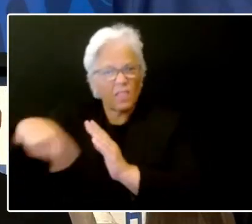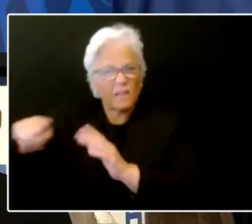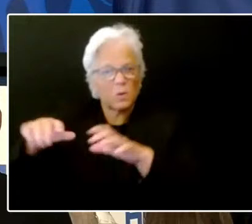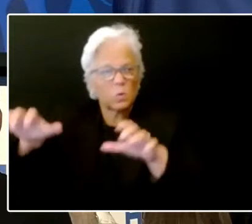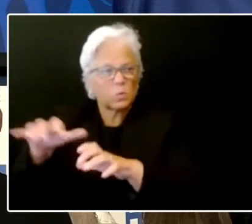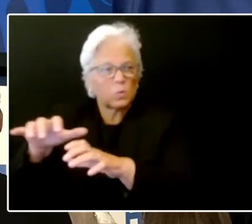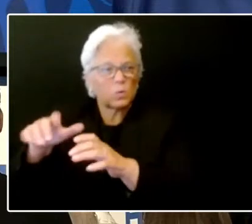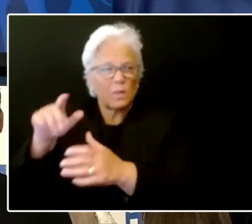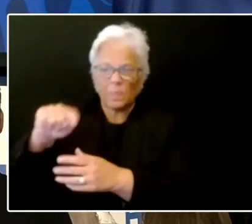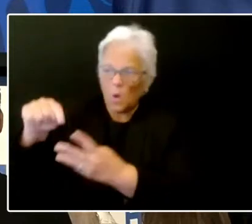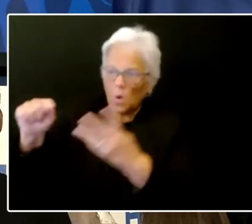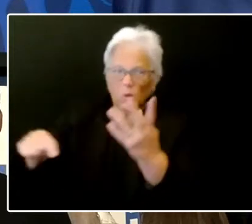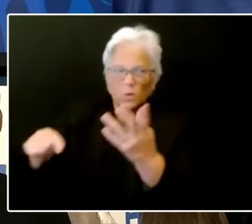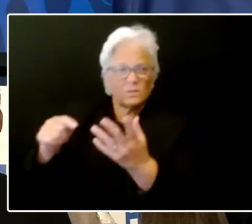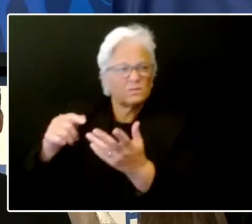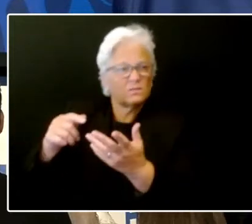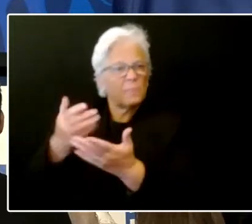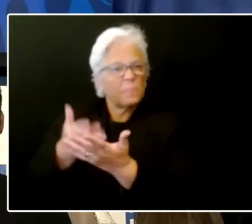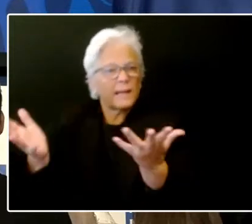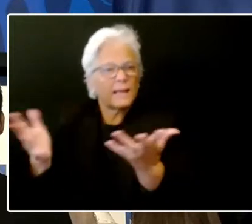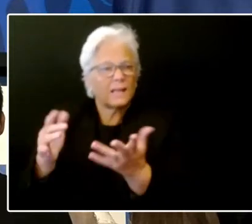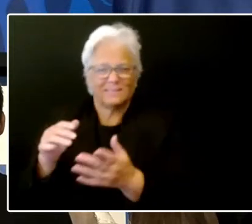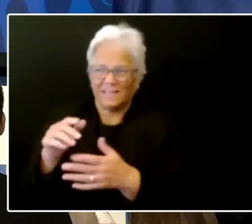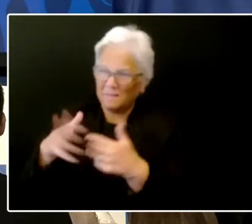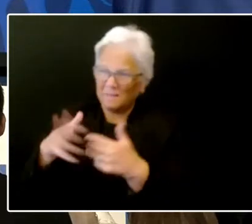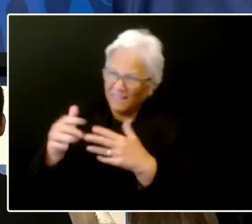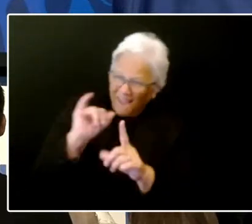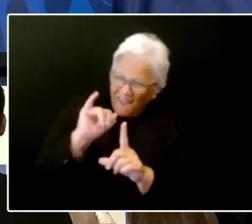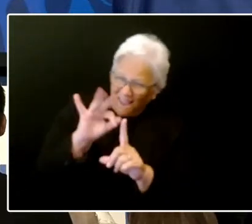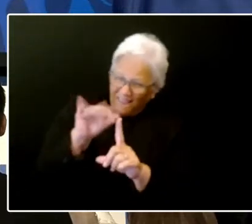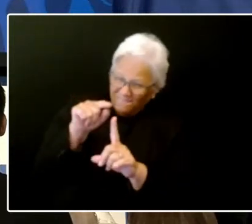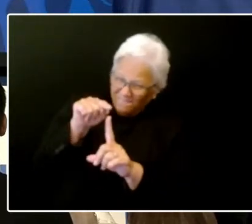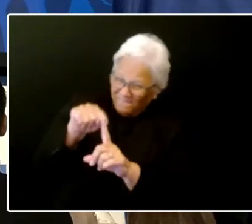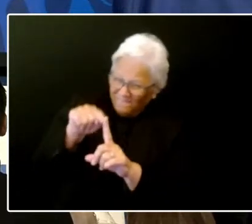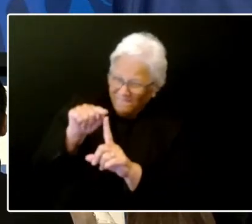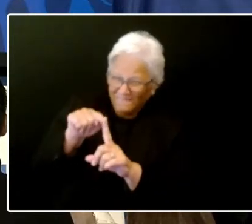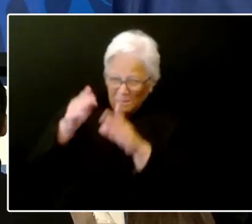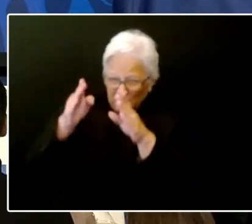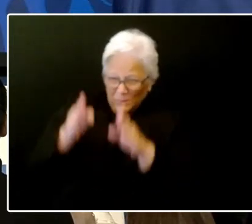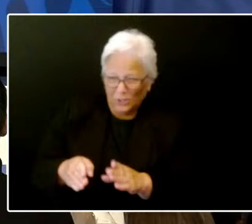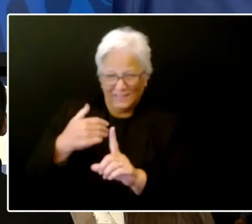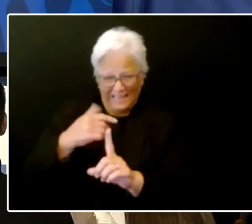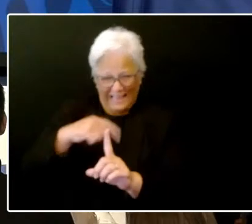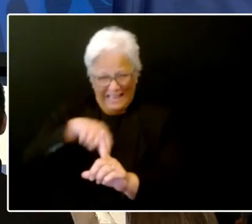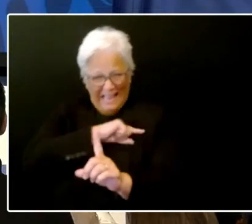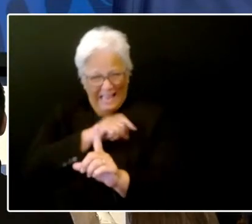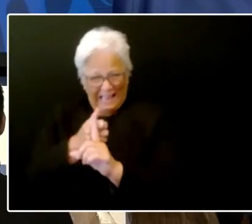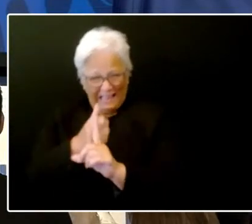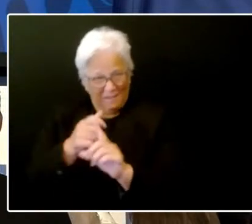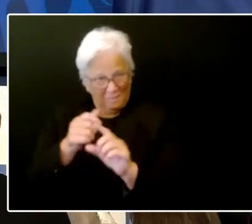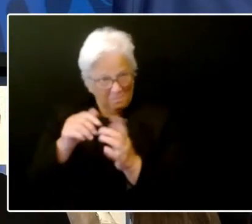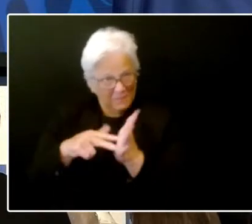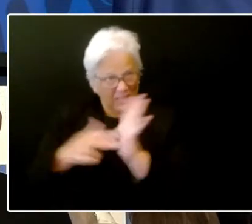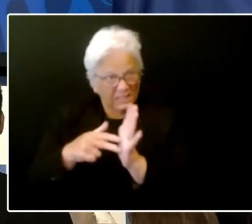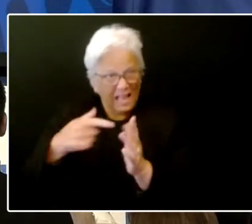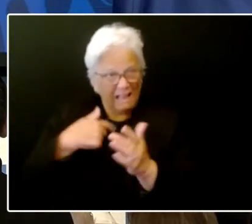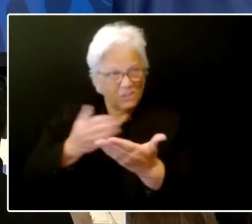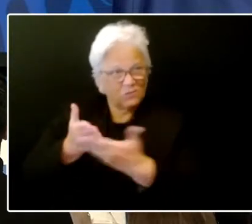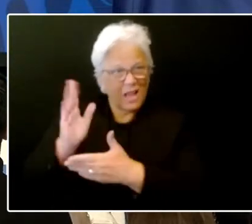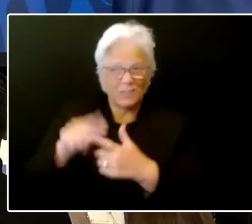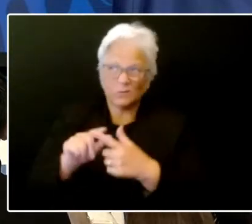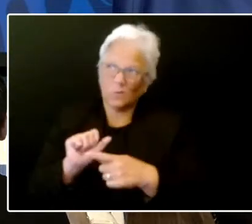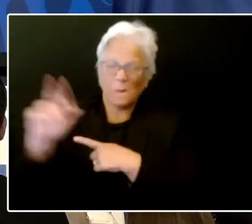This is not 2016 and 2020 when you think about what that fact means in this upcoming